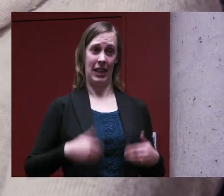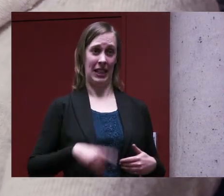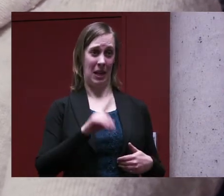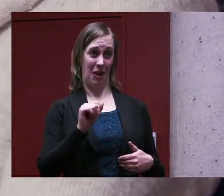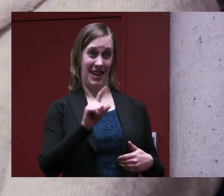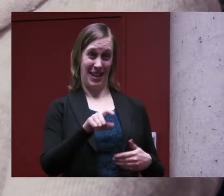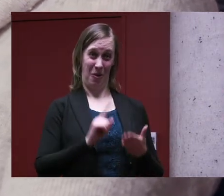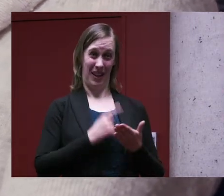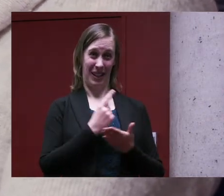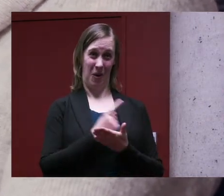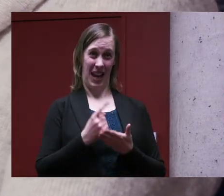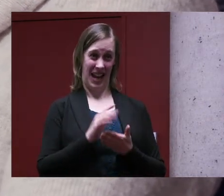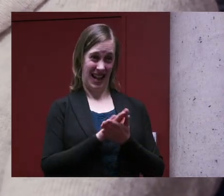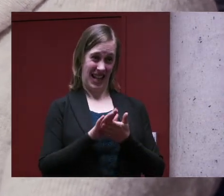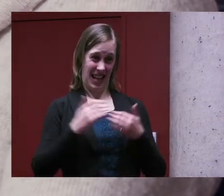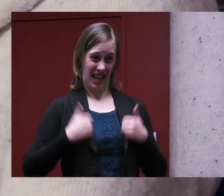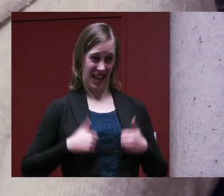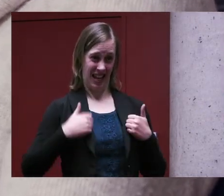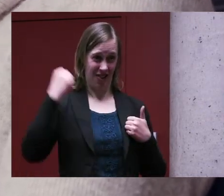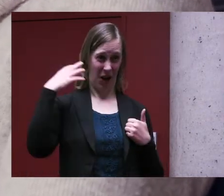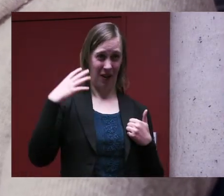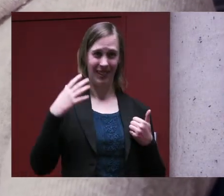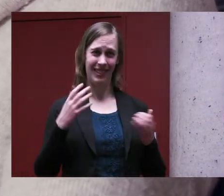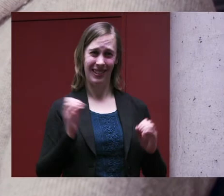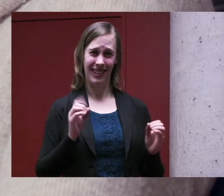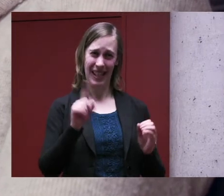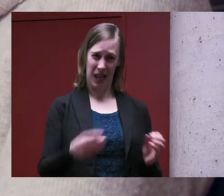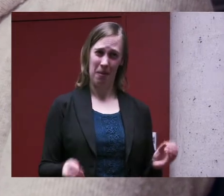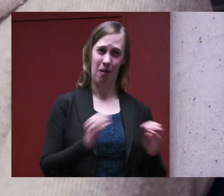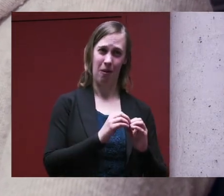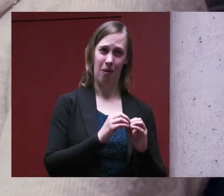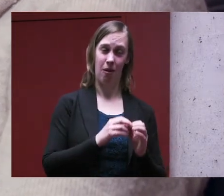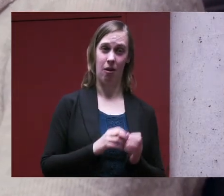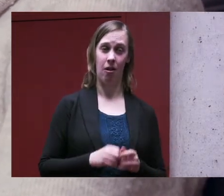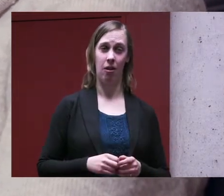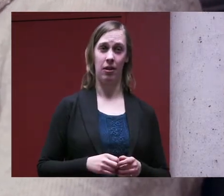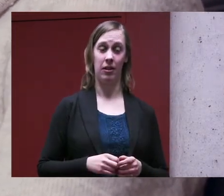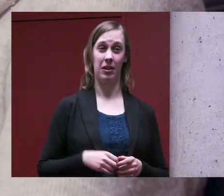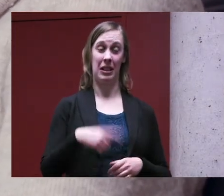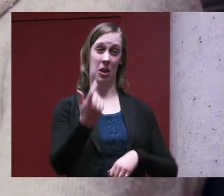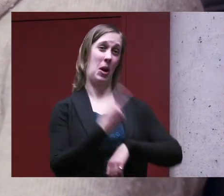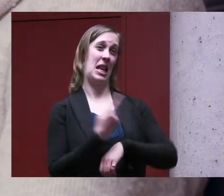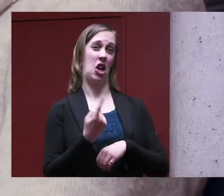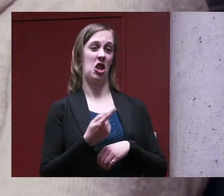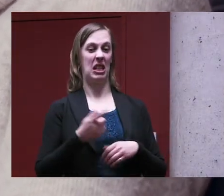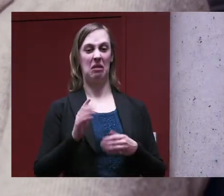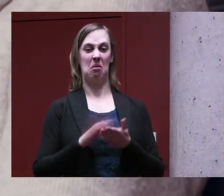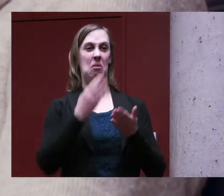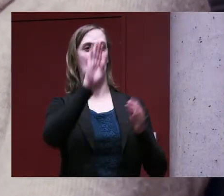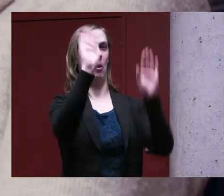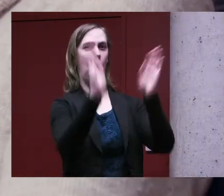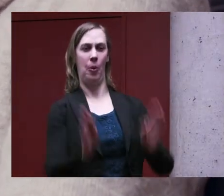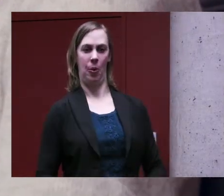need to be bathed more than once a week. A daily wipe down is simply not good